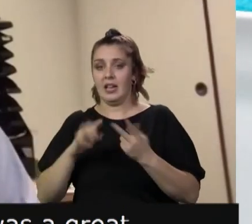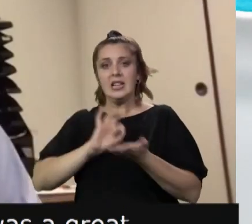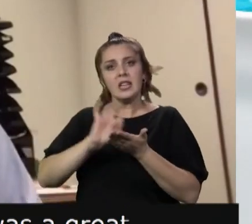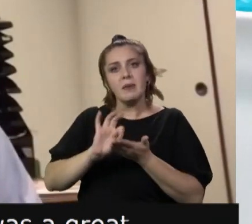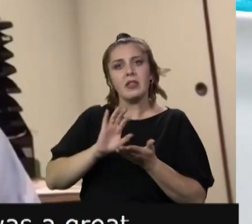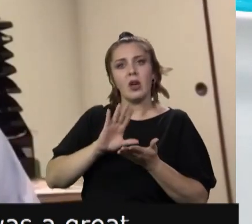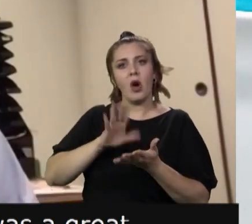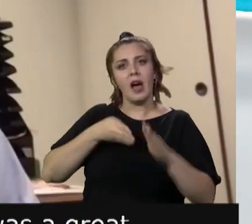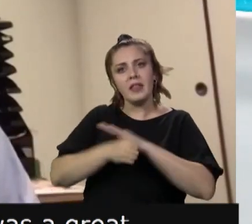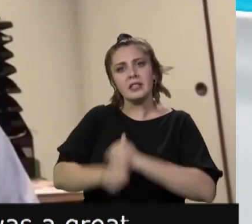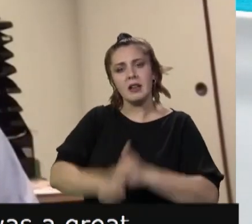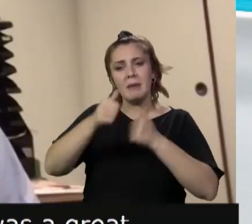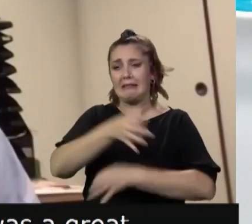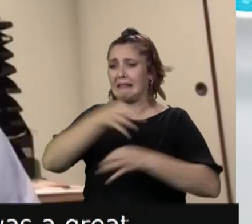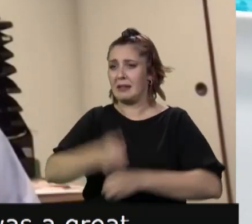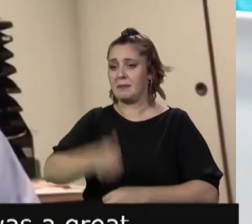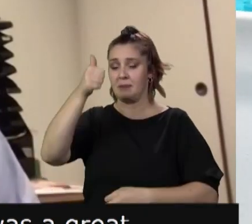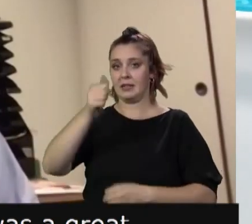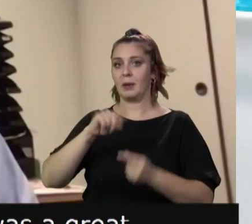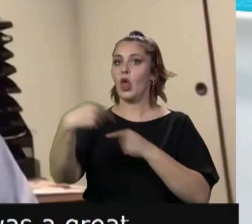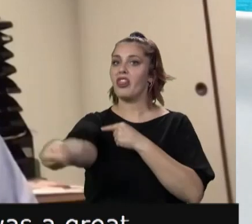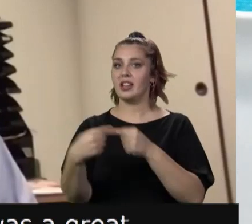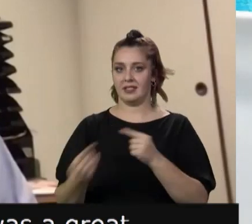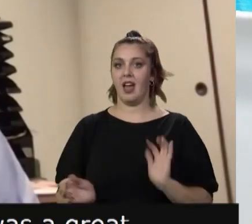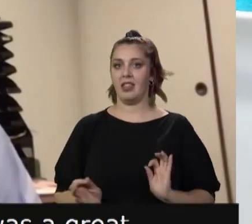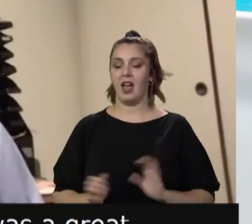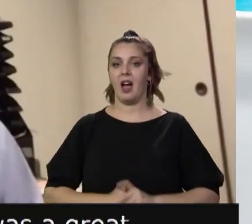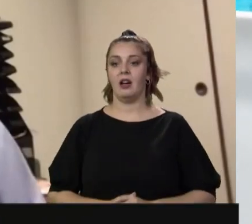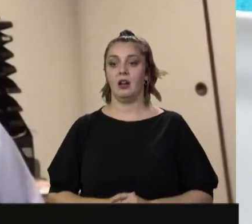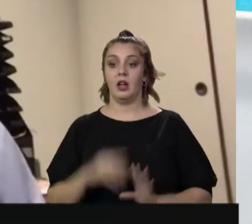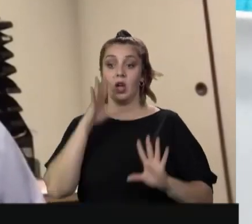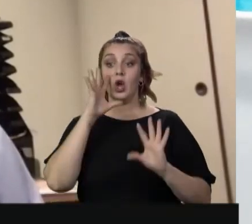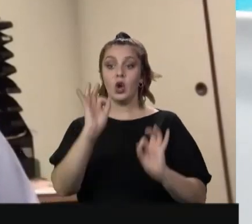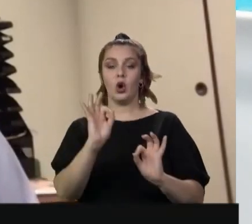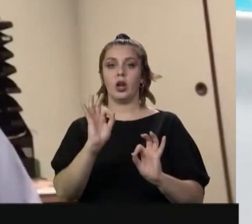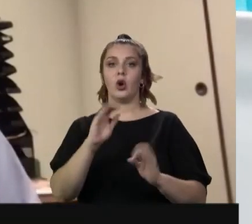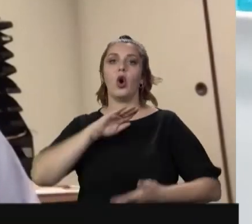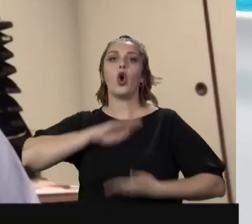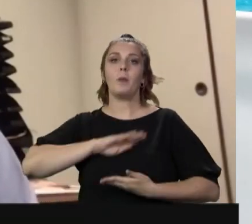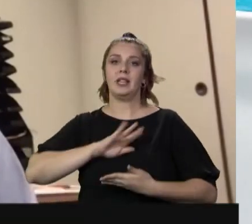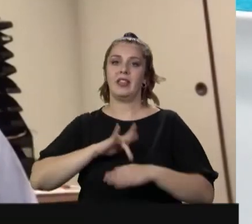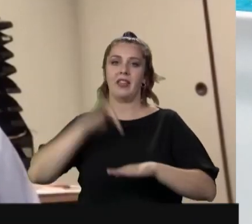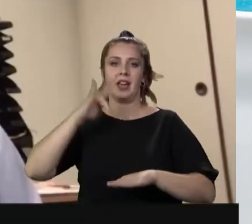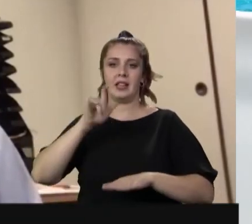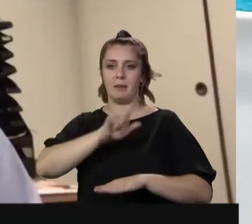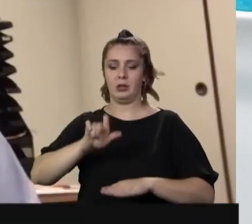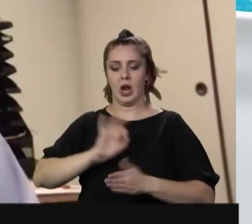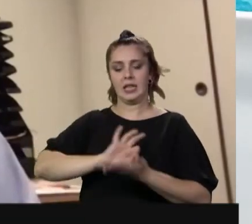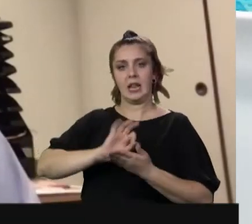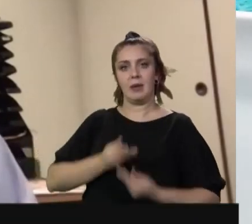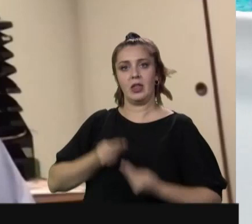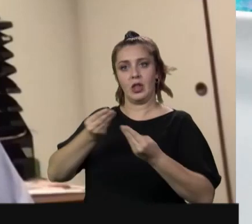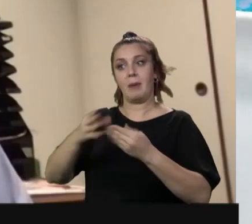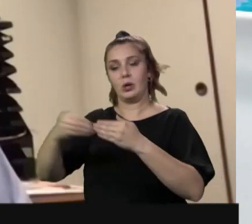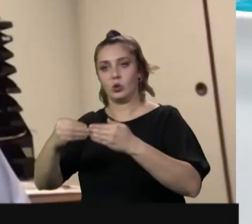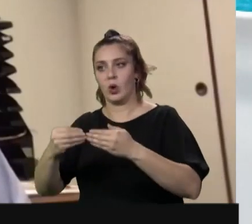accesibles. We need to adapt to the digital gap. We need to adapt services digitally. We